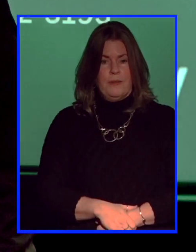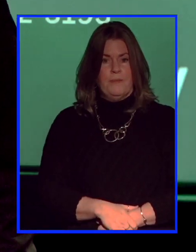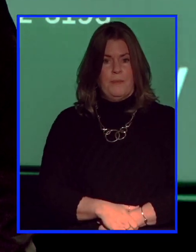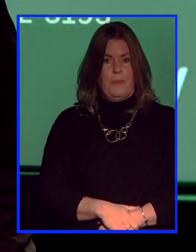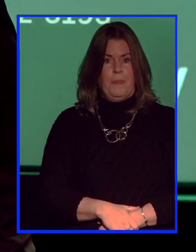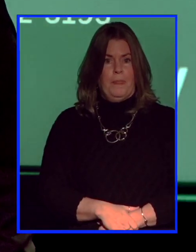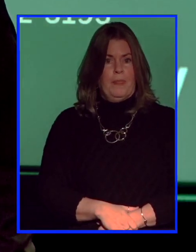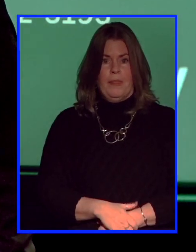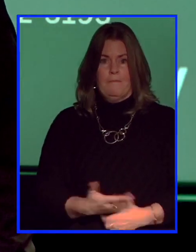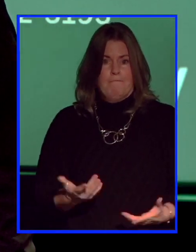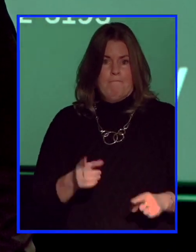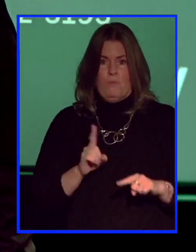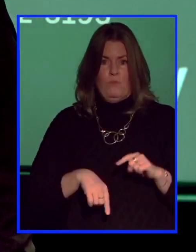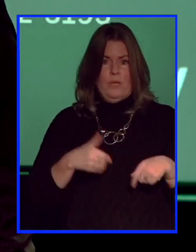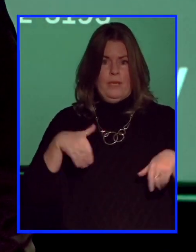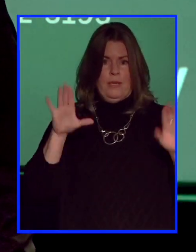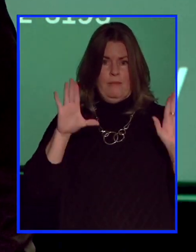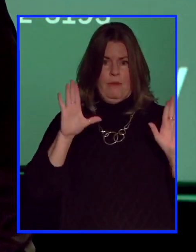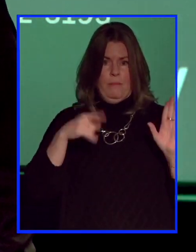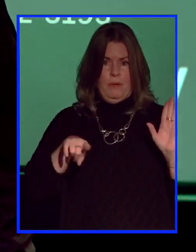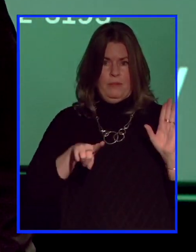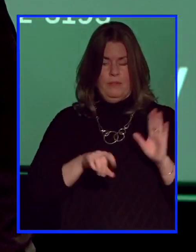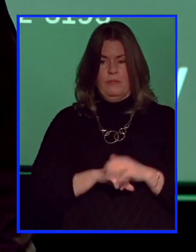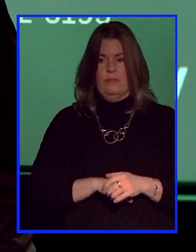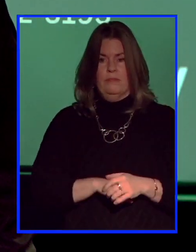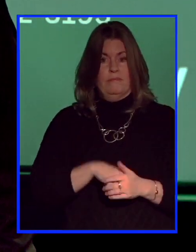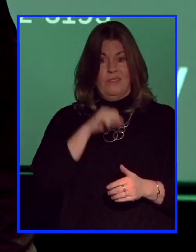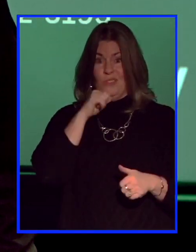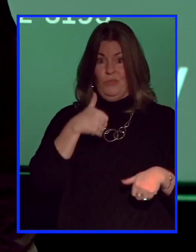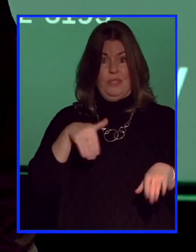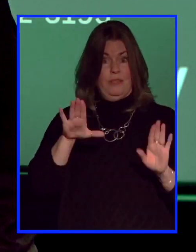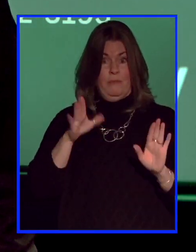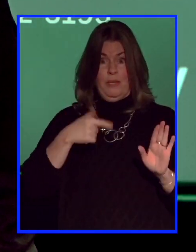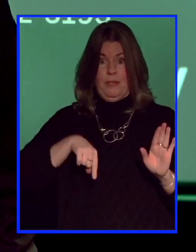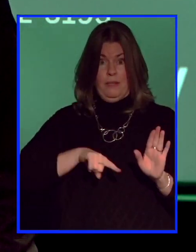We can't abandon you. You didn't abandon us.